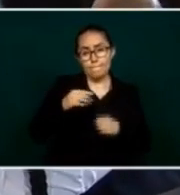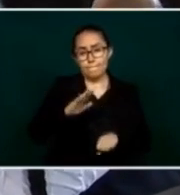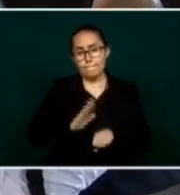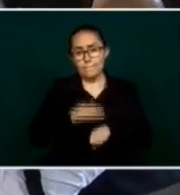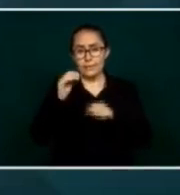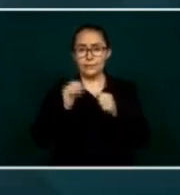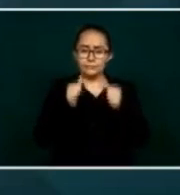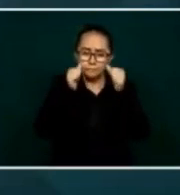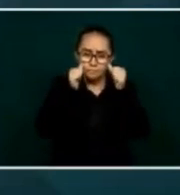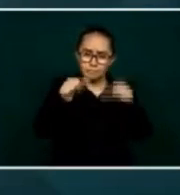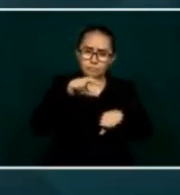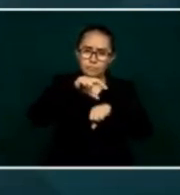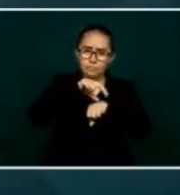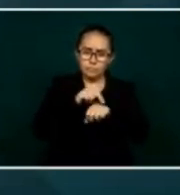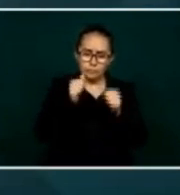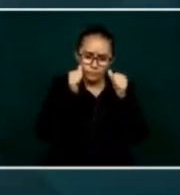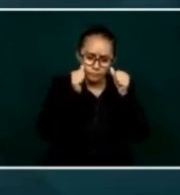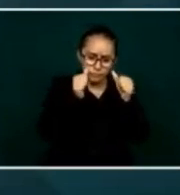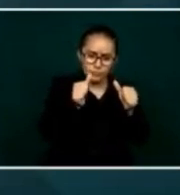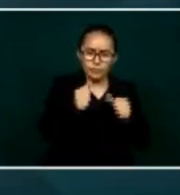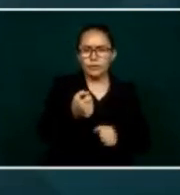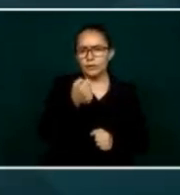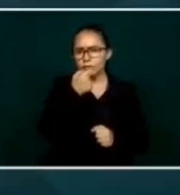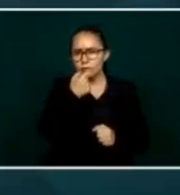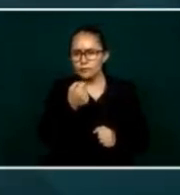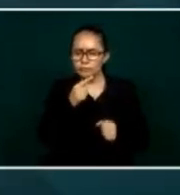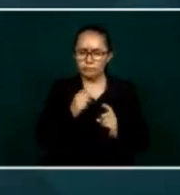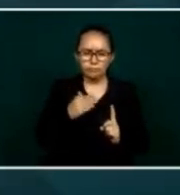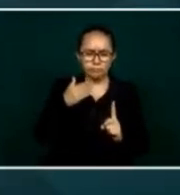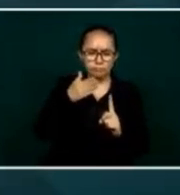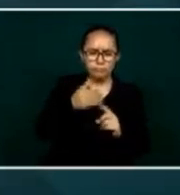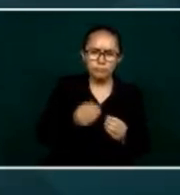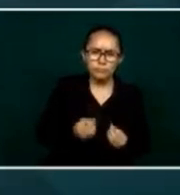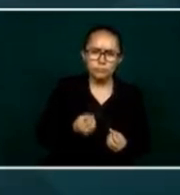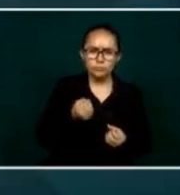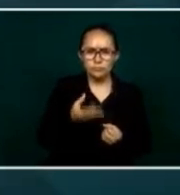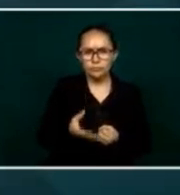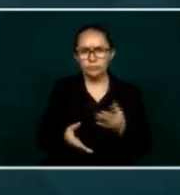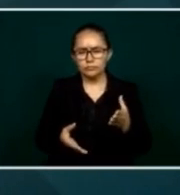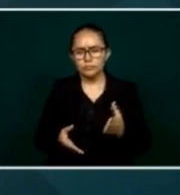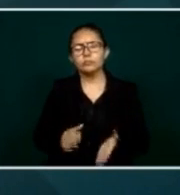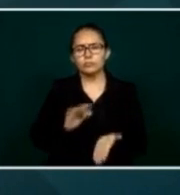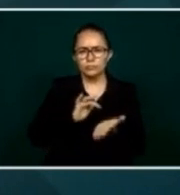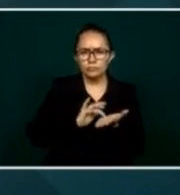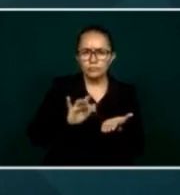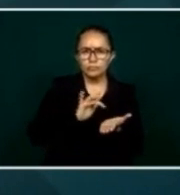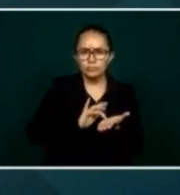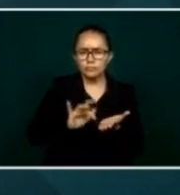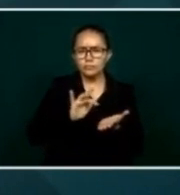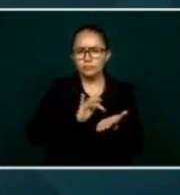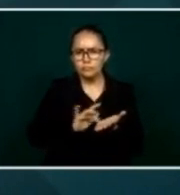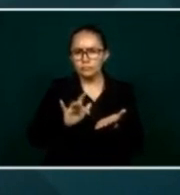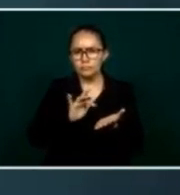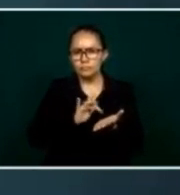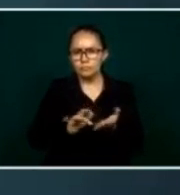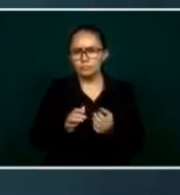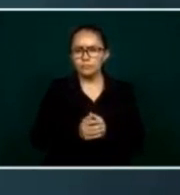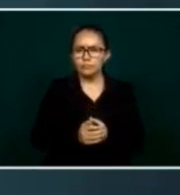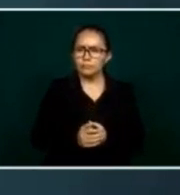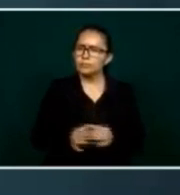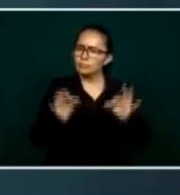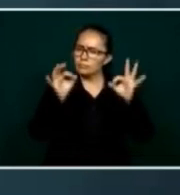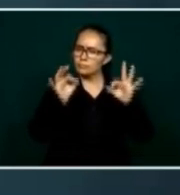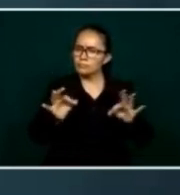so that there will be medical attention and free medications, medical attention